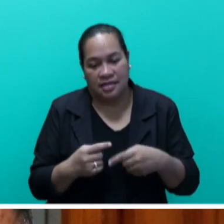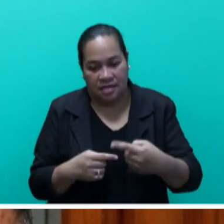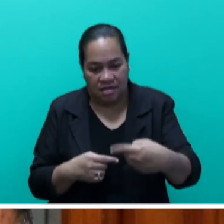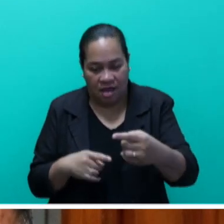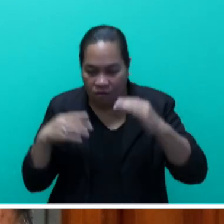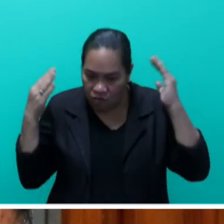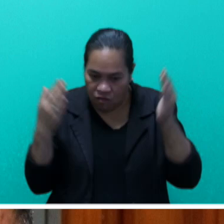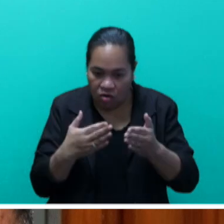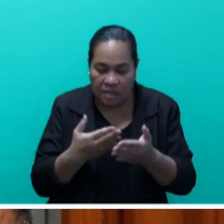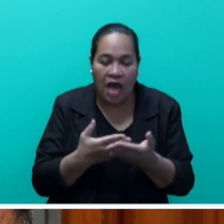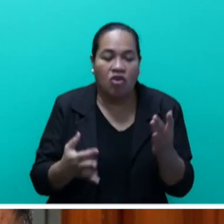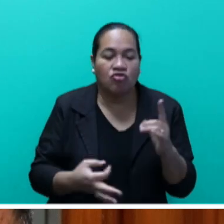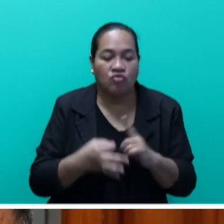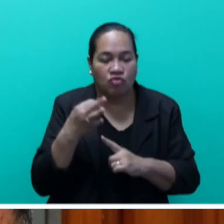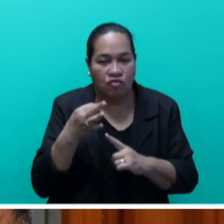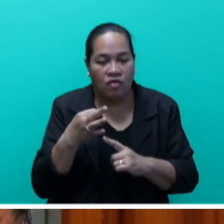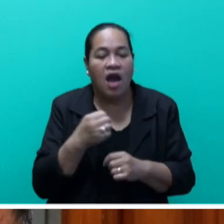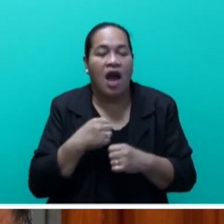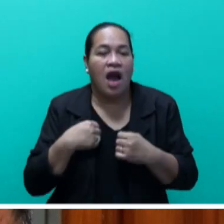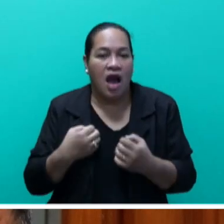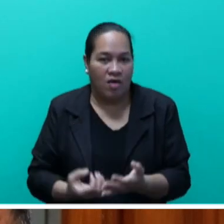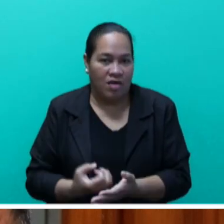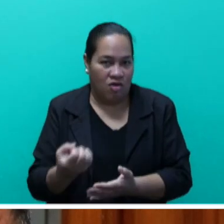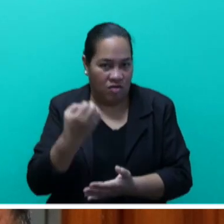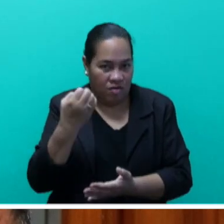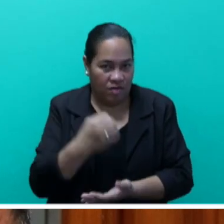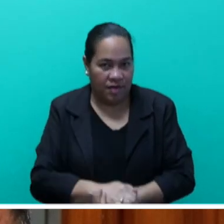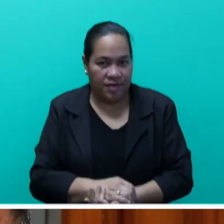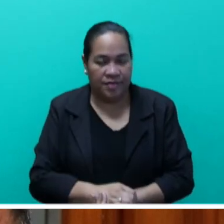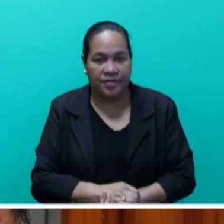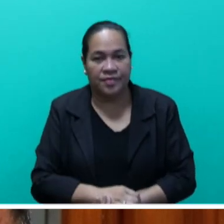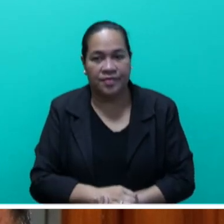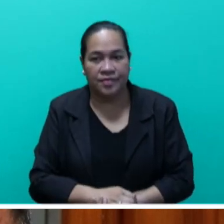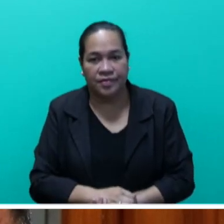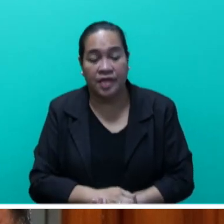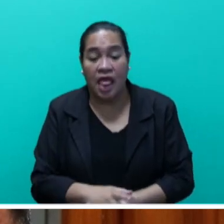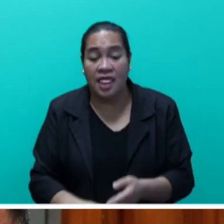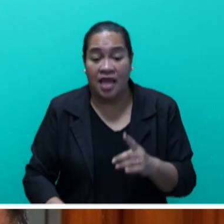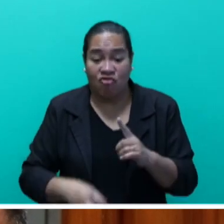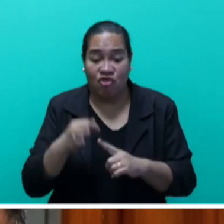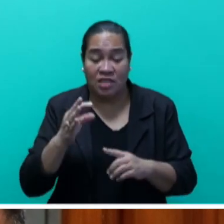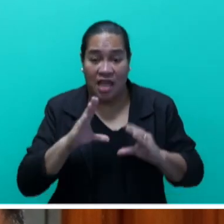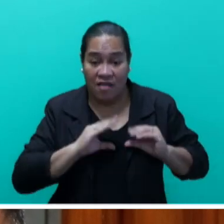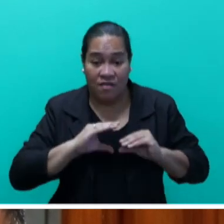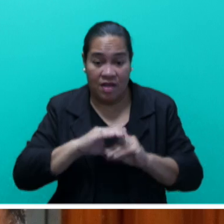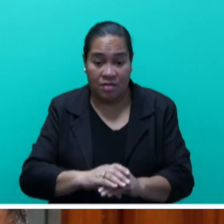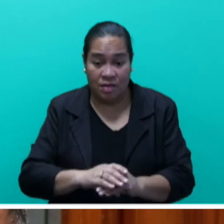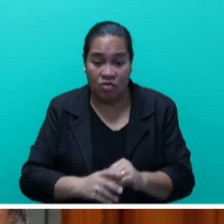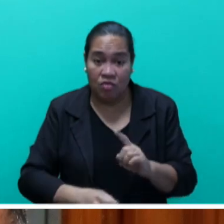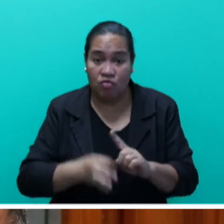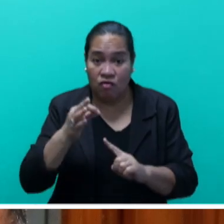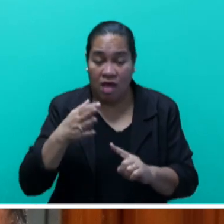on improving the fundamentals of our economy. Mr. Speaker, sir, the increased investment to improve our health